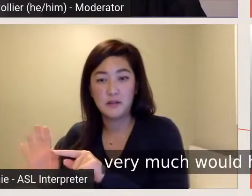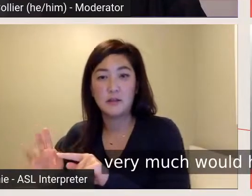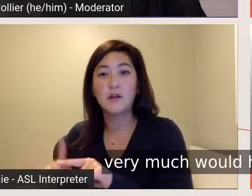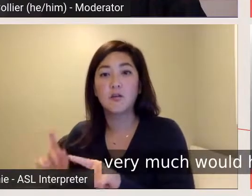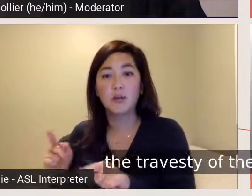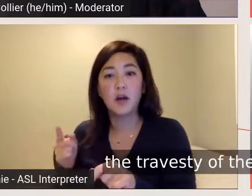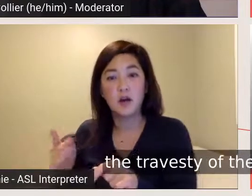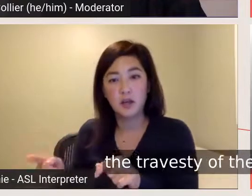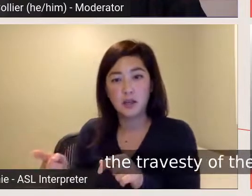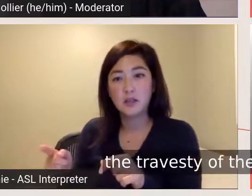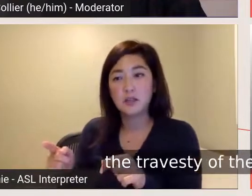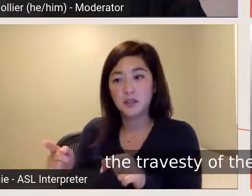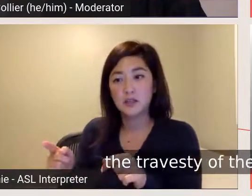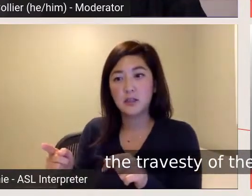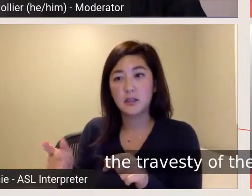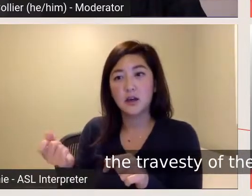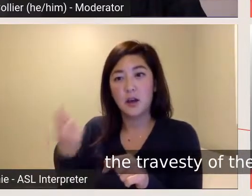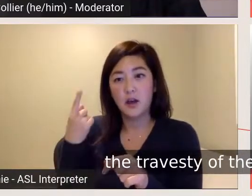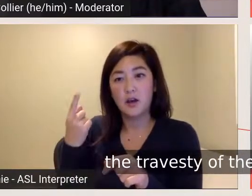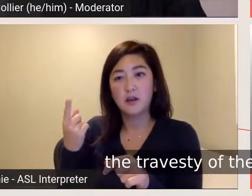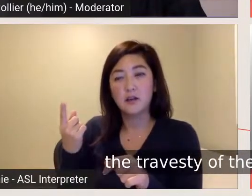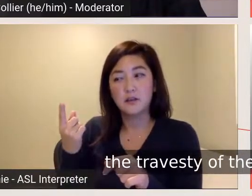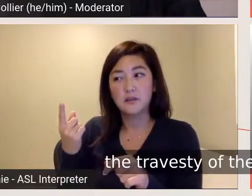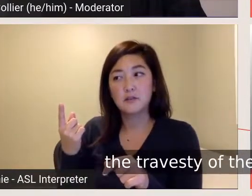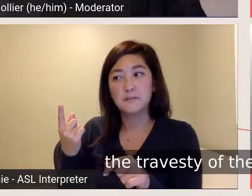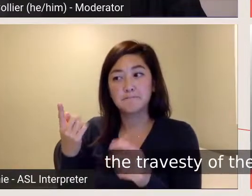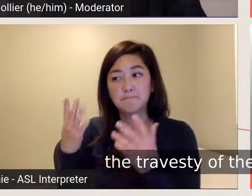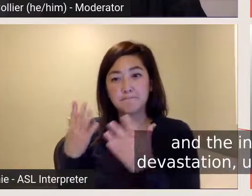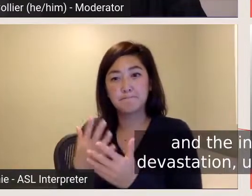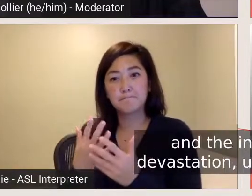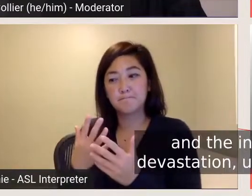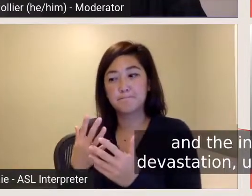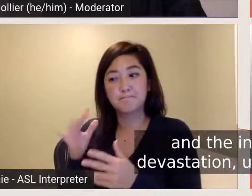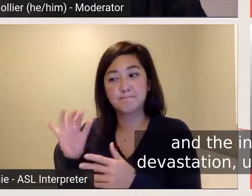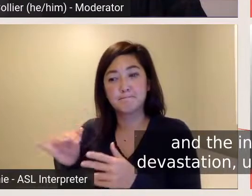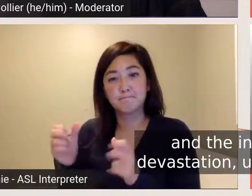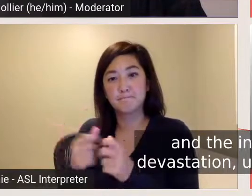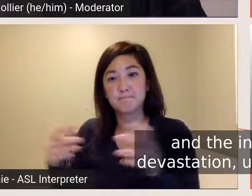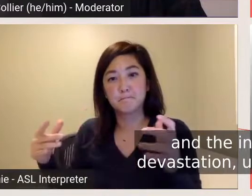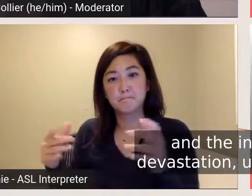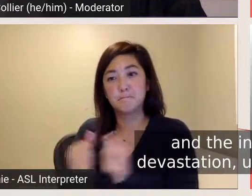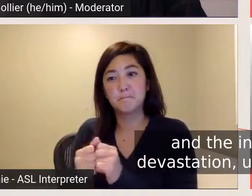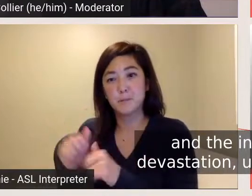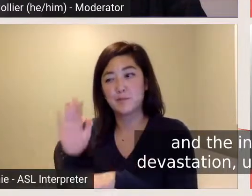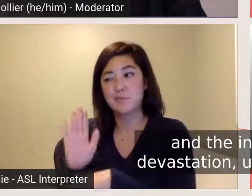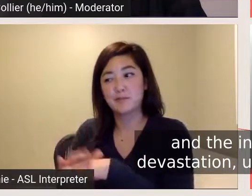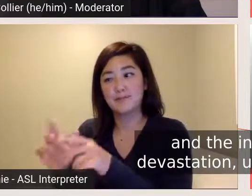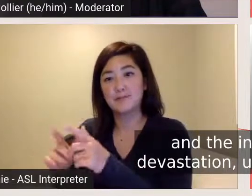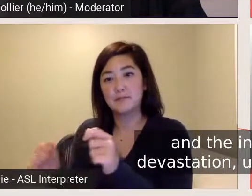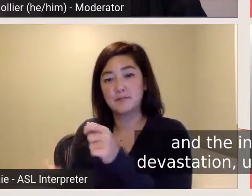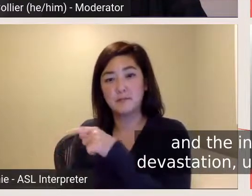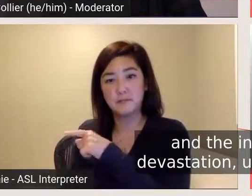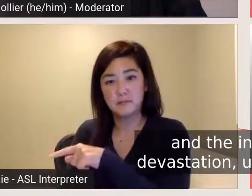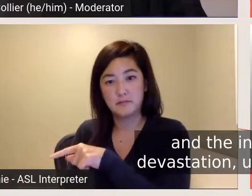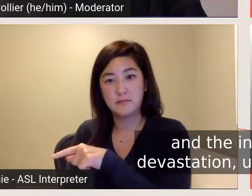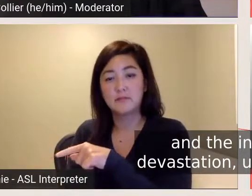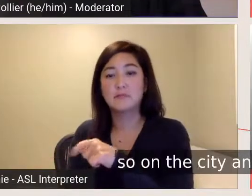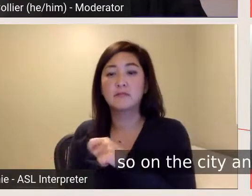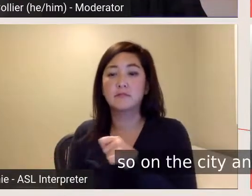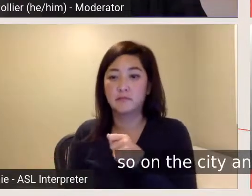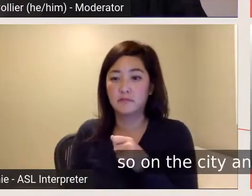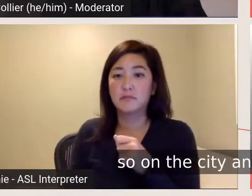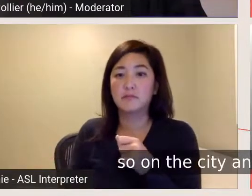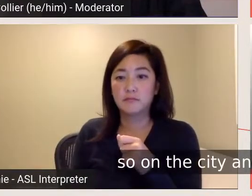have understood the travesty of the atomic weapon and the incredible devastation,